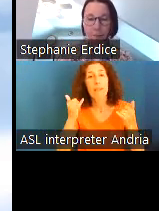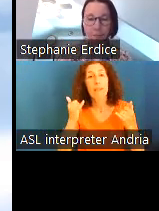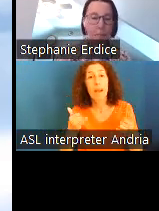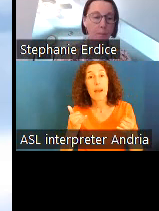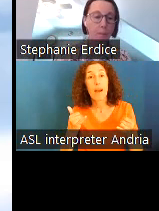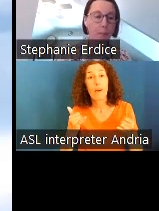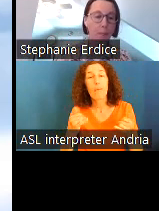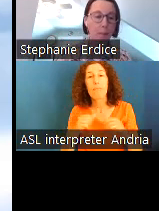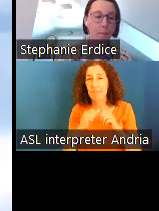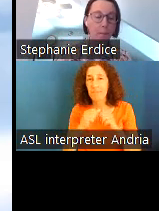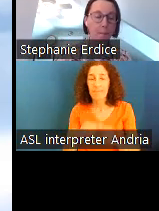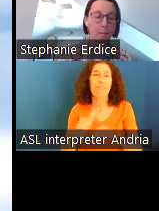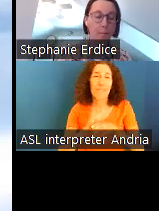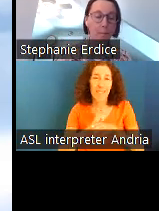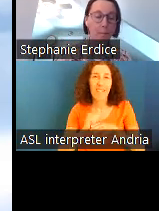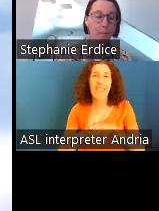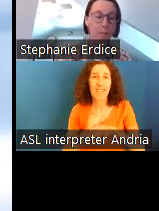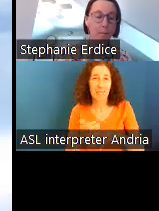begin.